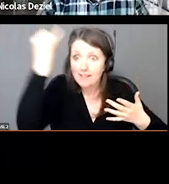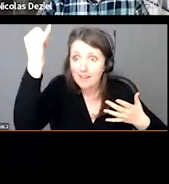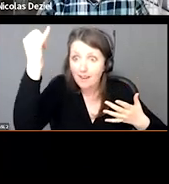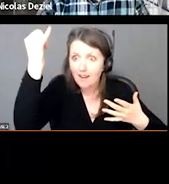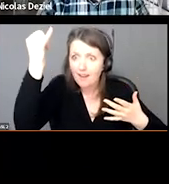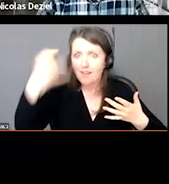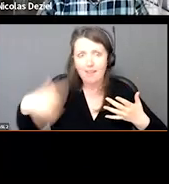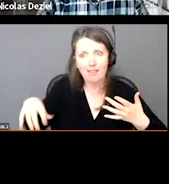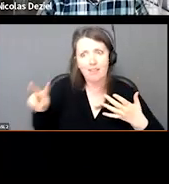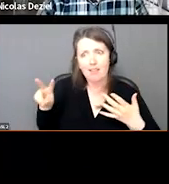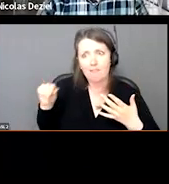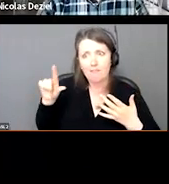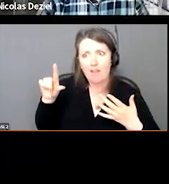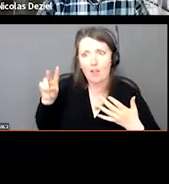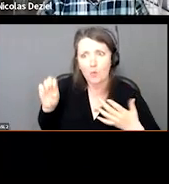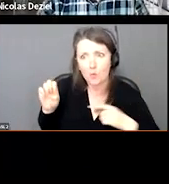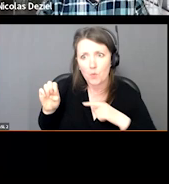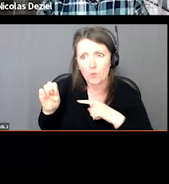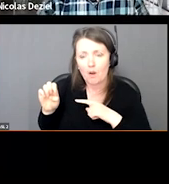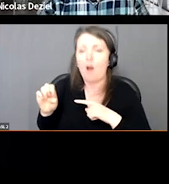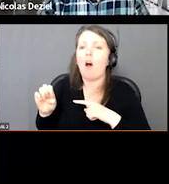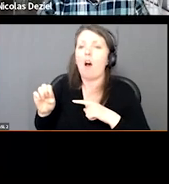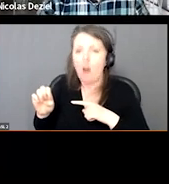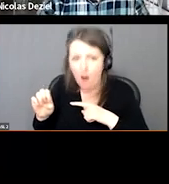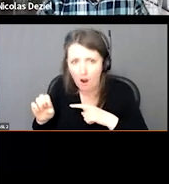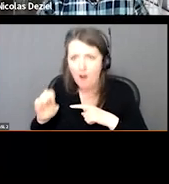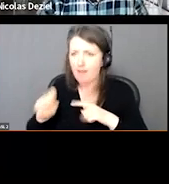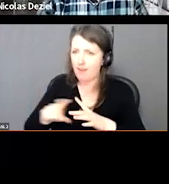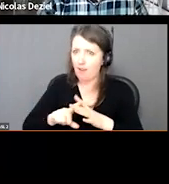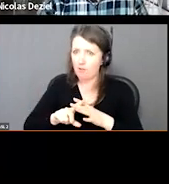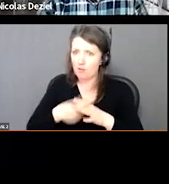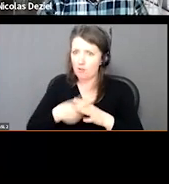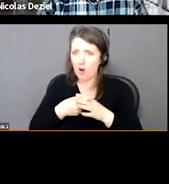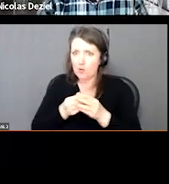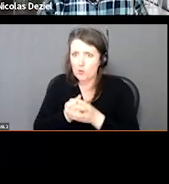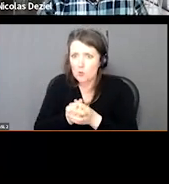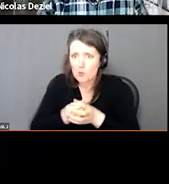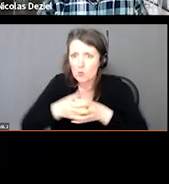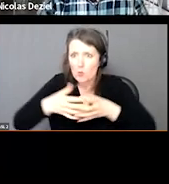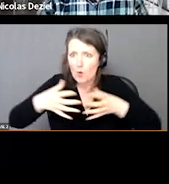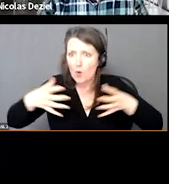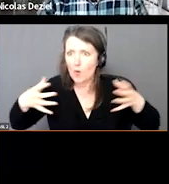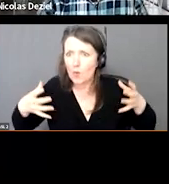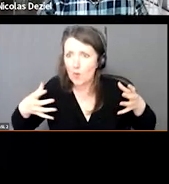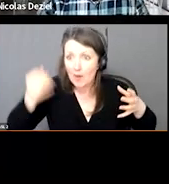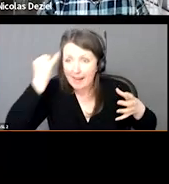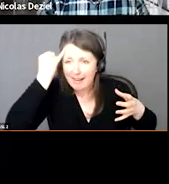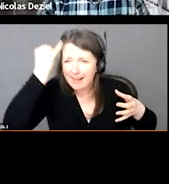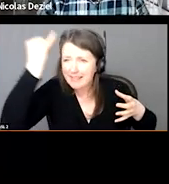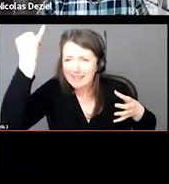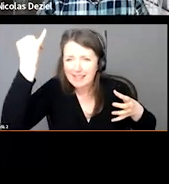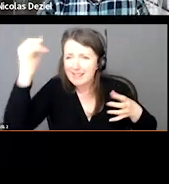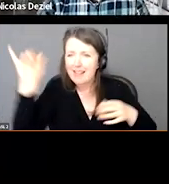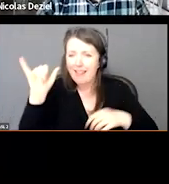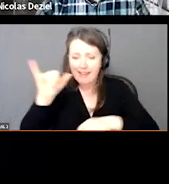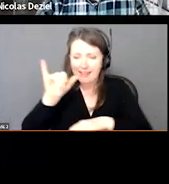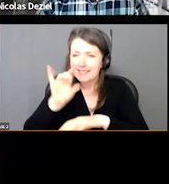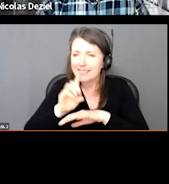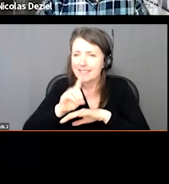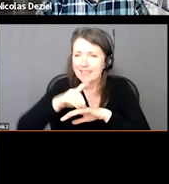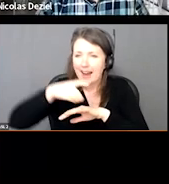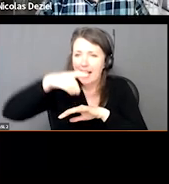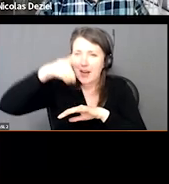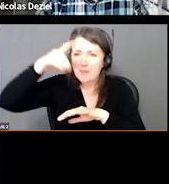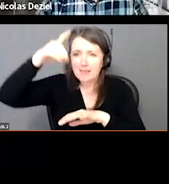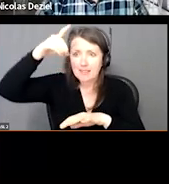patents and trademarks. It is, but I mean, it's much more than that. It's like a diamond in the rough. If you dig deep and you scratch